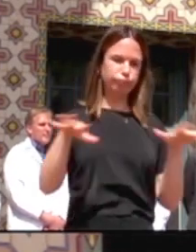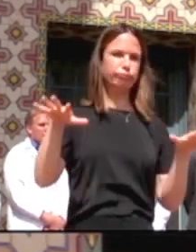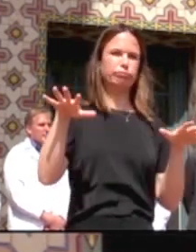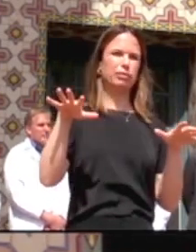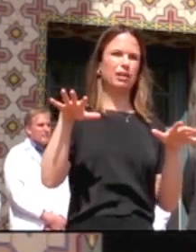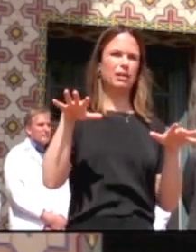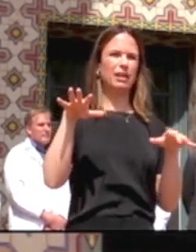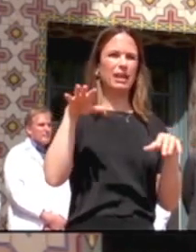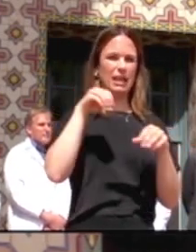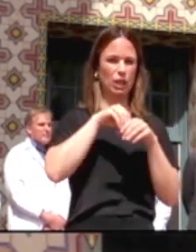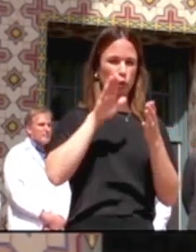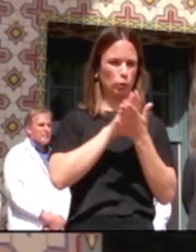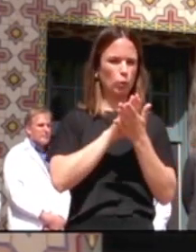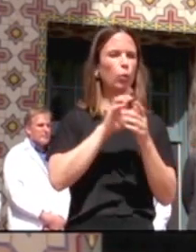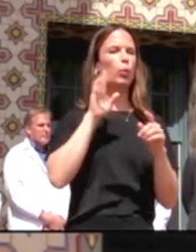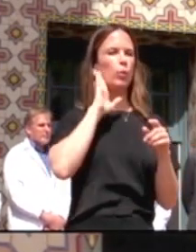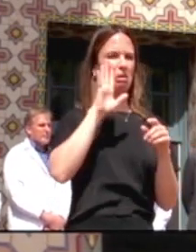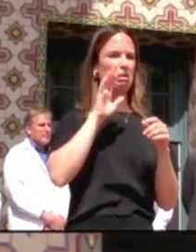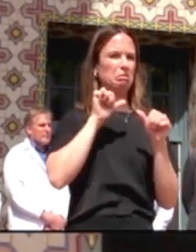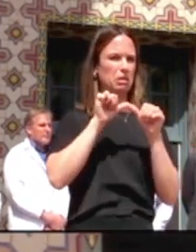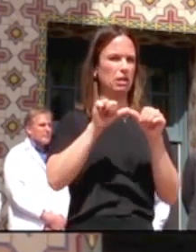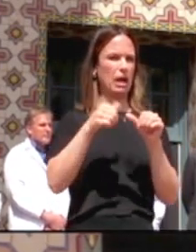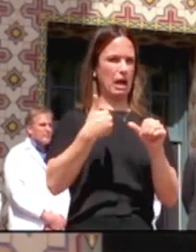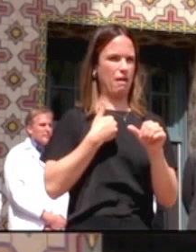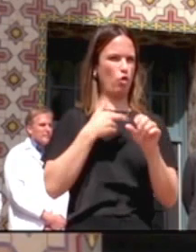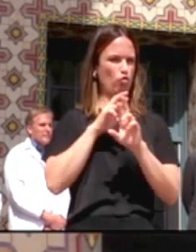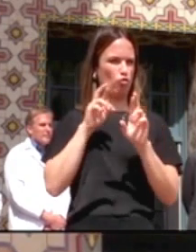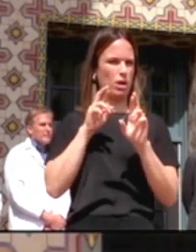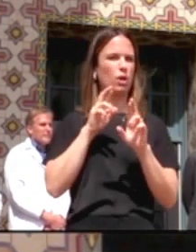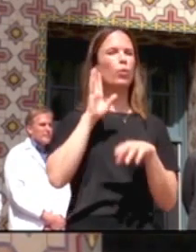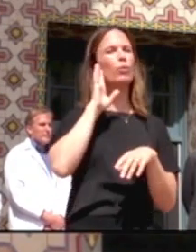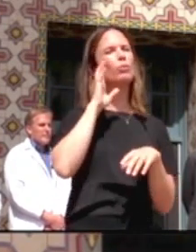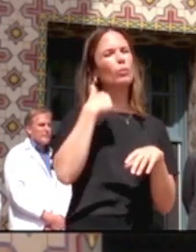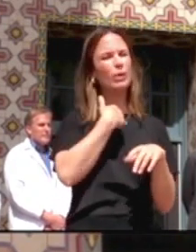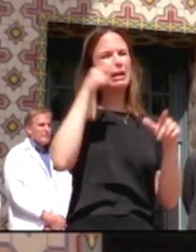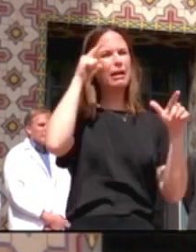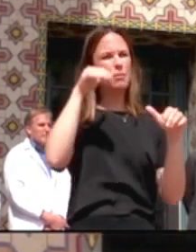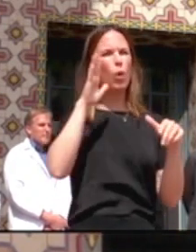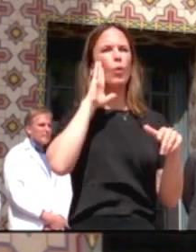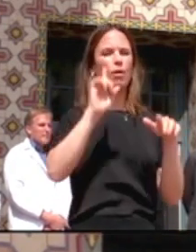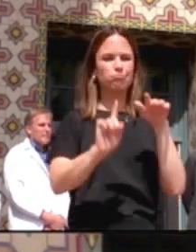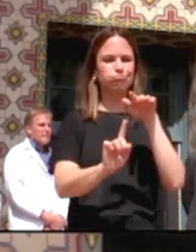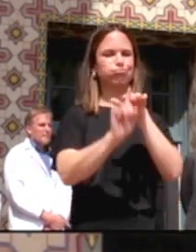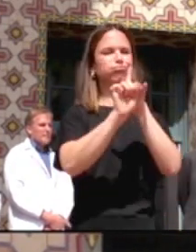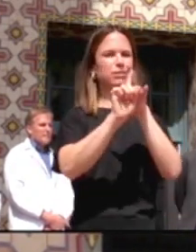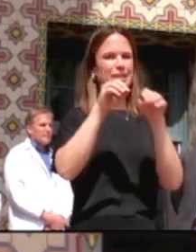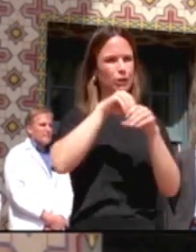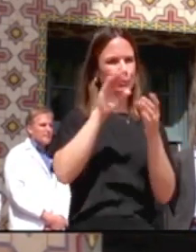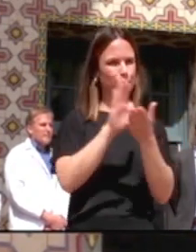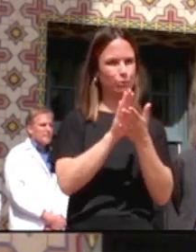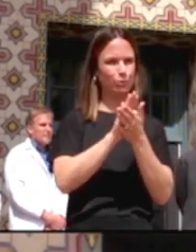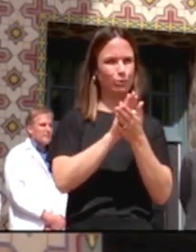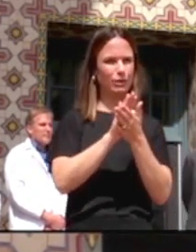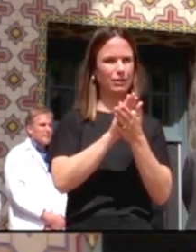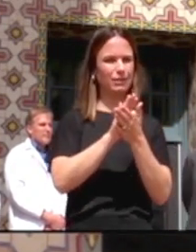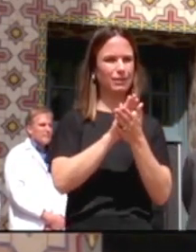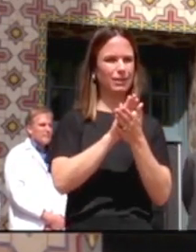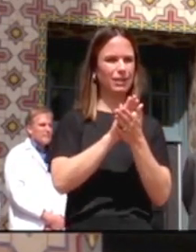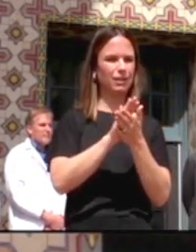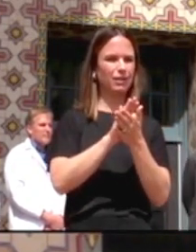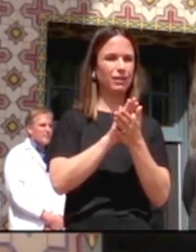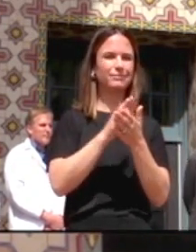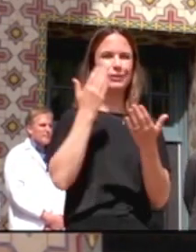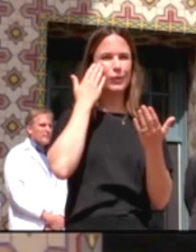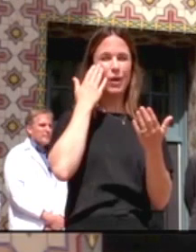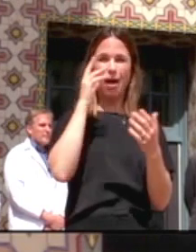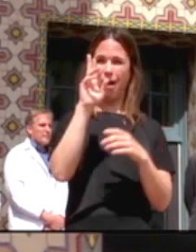to have those plans. We do expect there will be cases at schools, especially until we have a